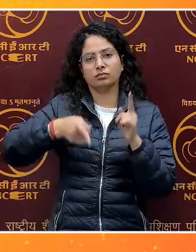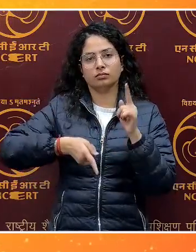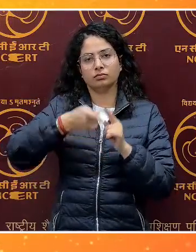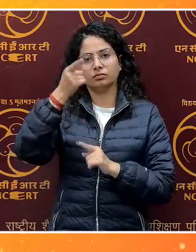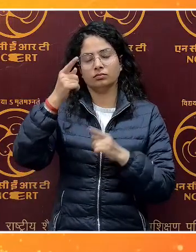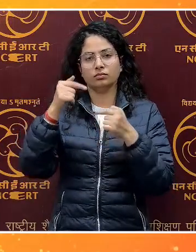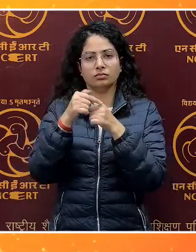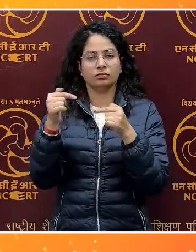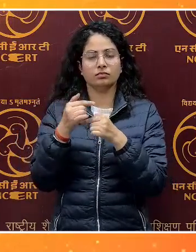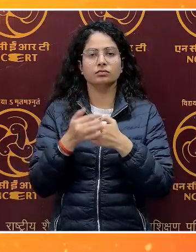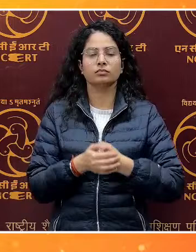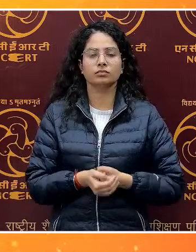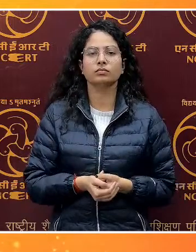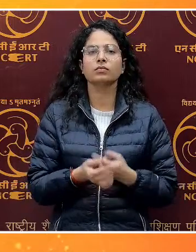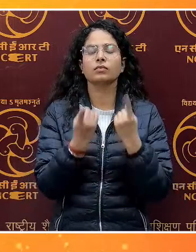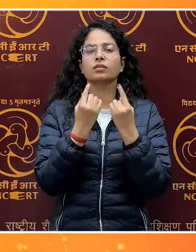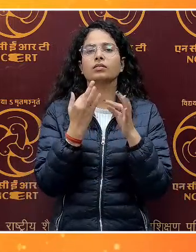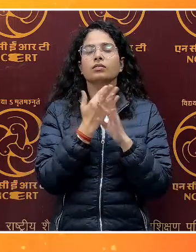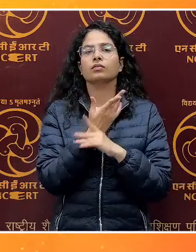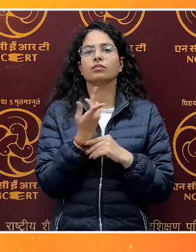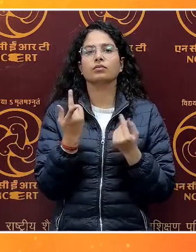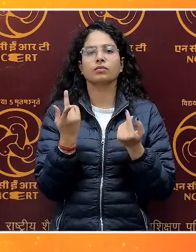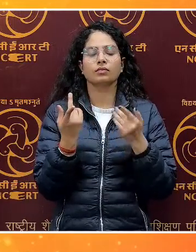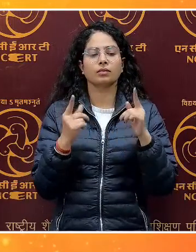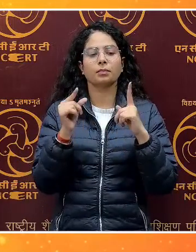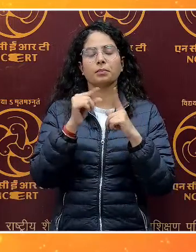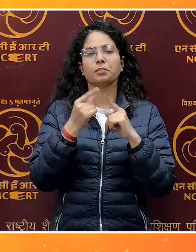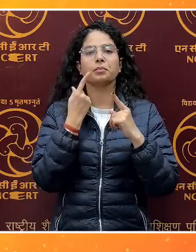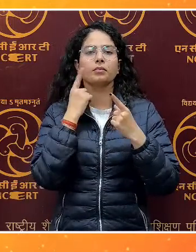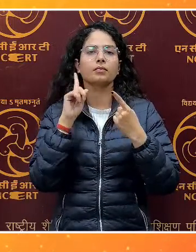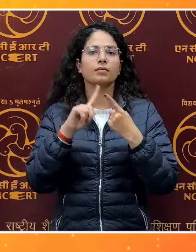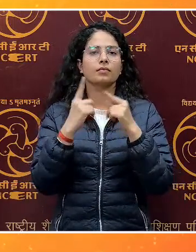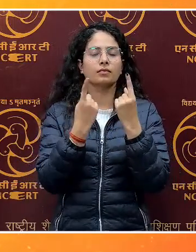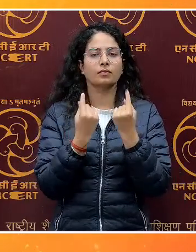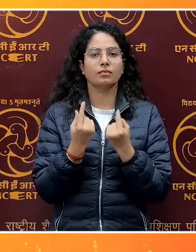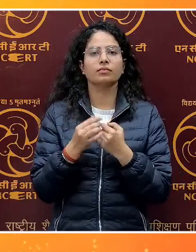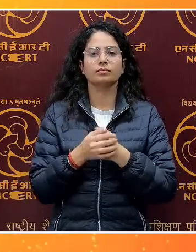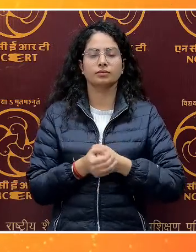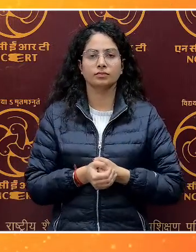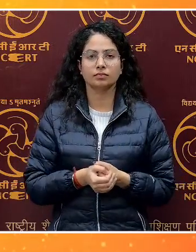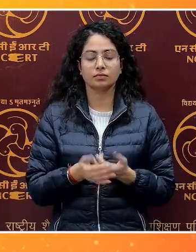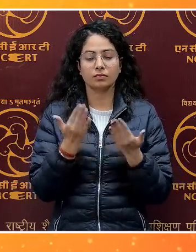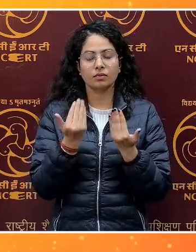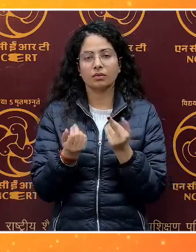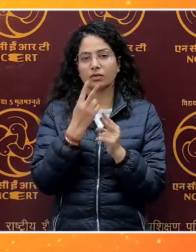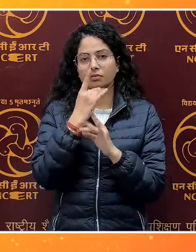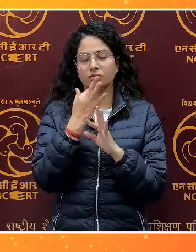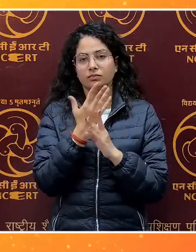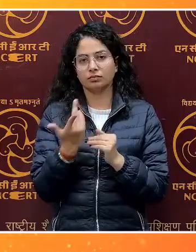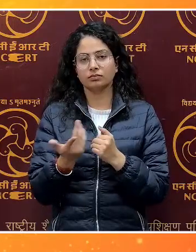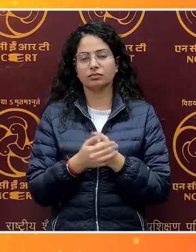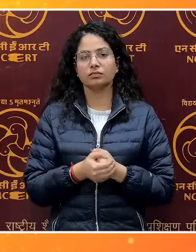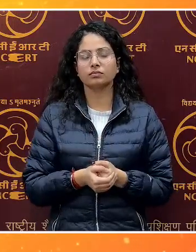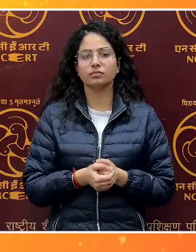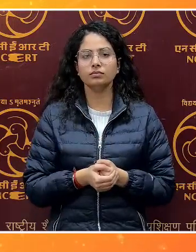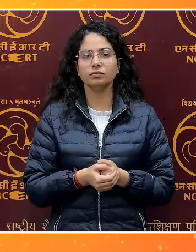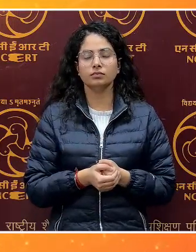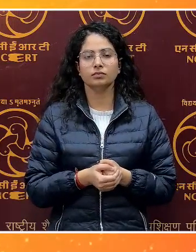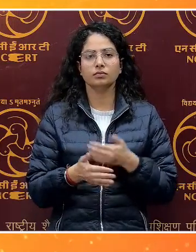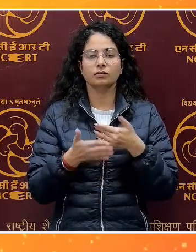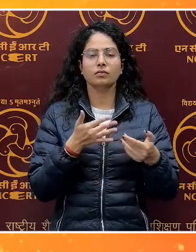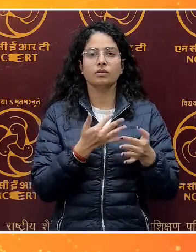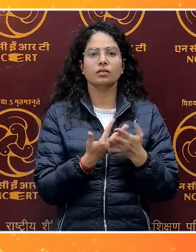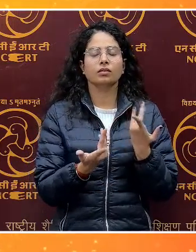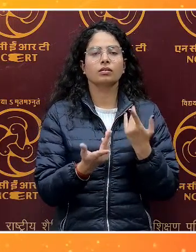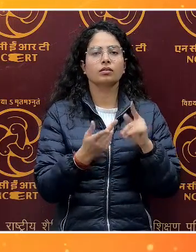the solid in terms of pi. Okay. So here as we can see, Renuji, we have a solid which is a